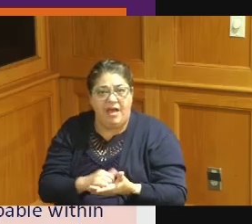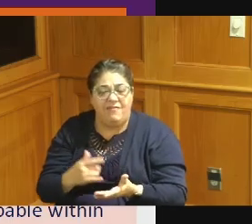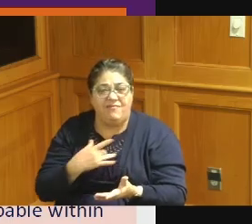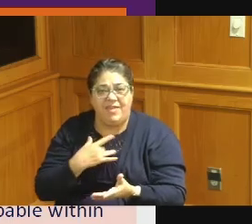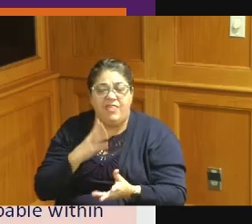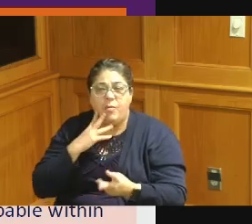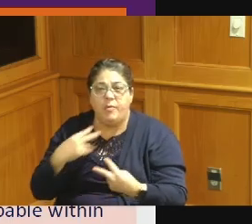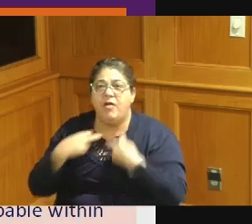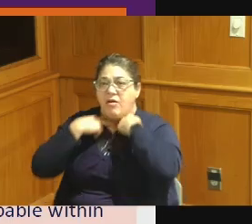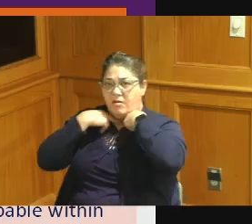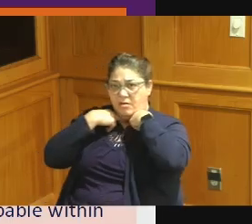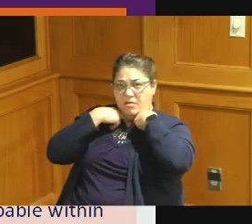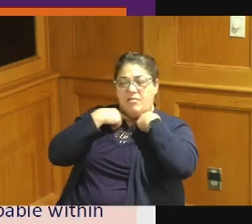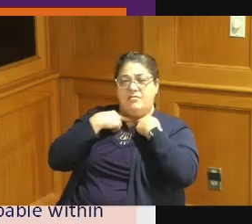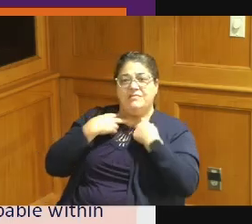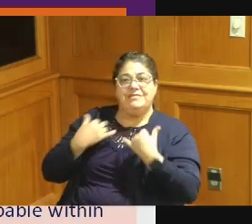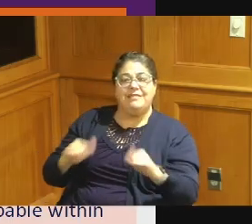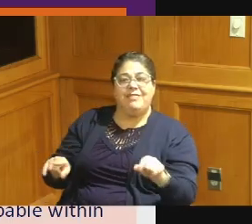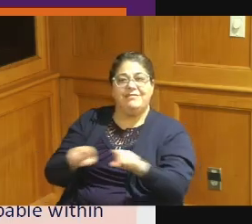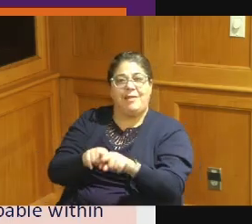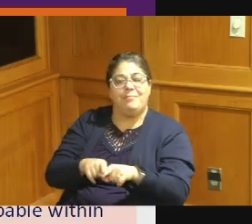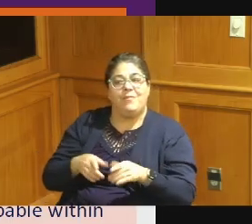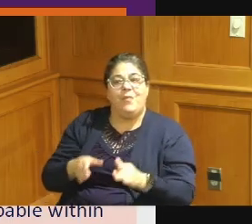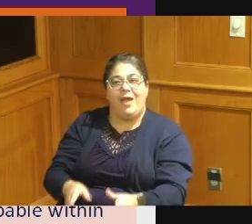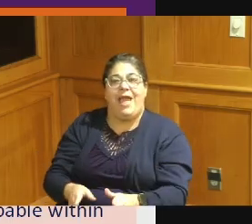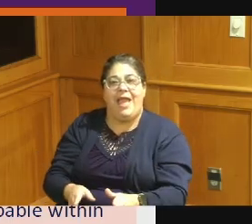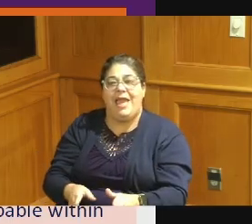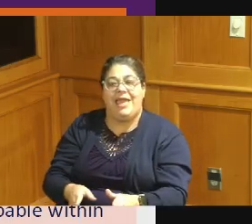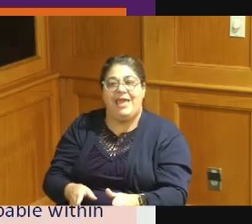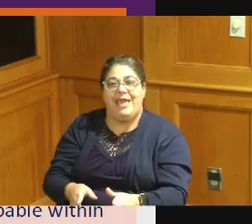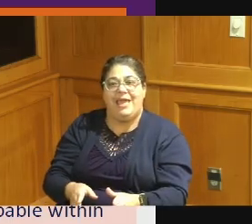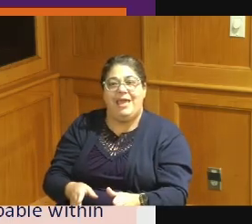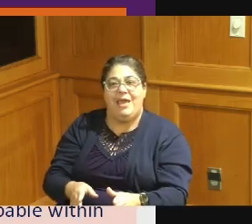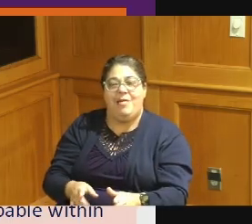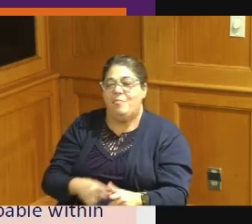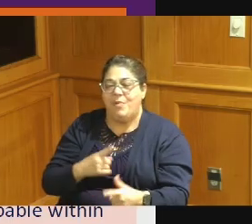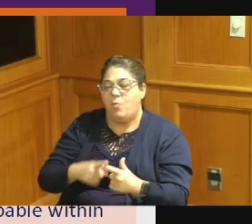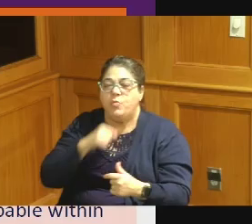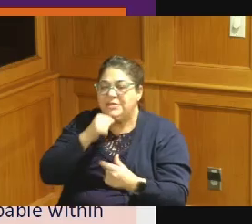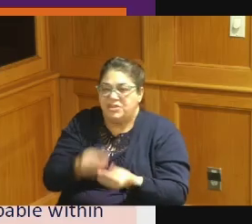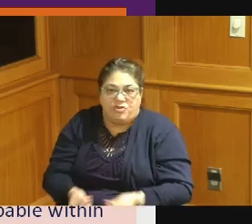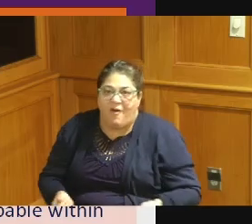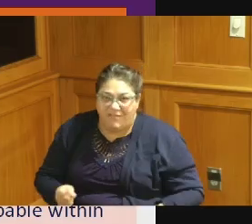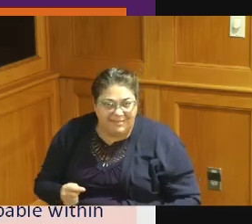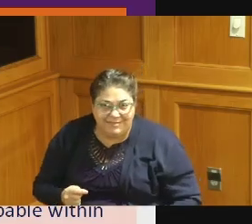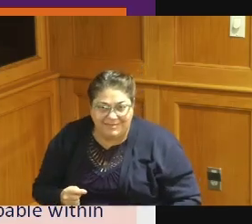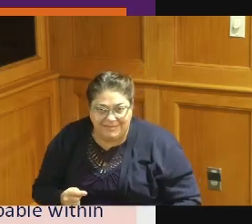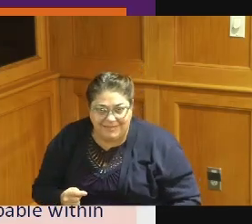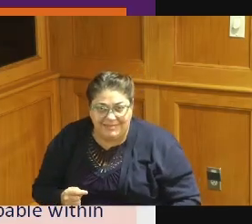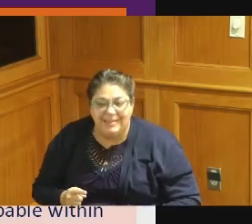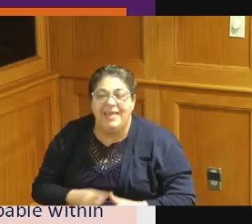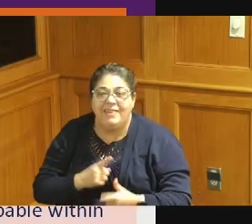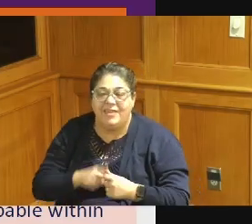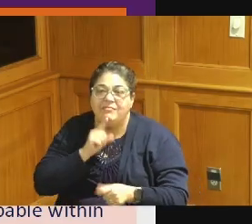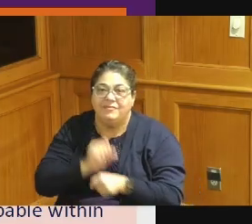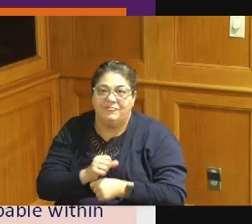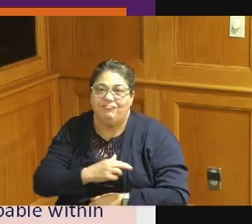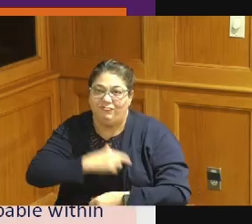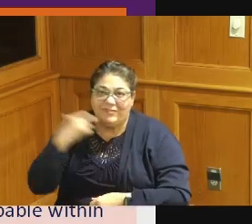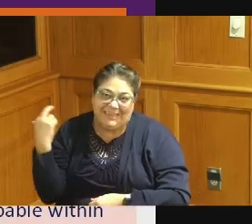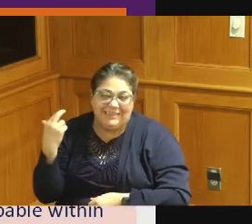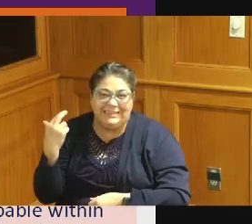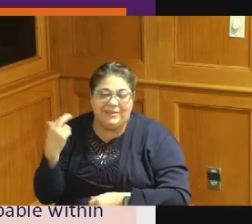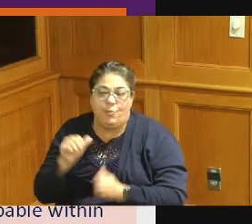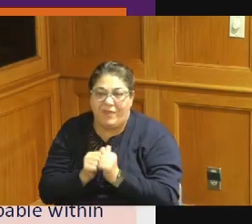I honestly believe they would encounter all these problems, but they wouldn't be solving them yet. And then we'd really be at risk of losing that money, because it would have been out the